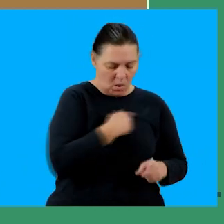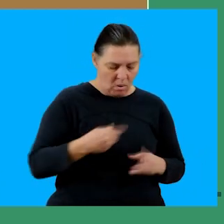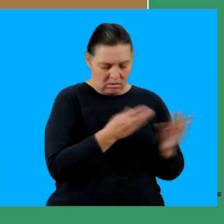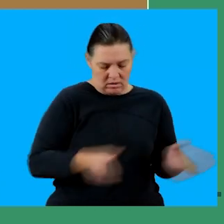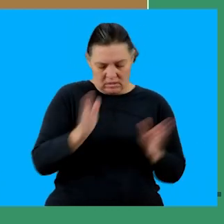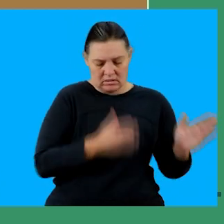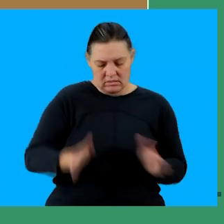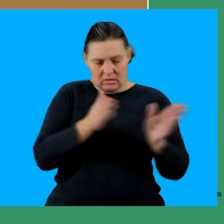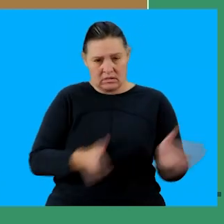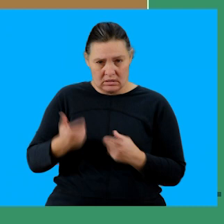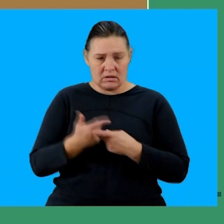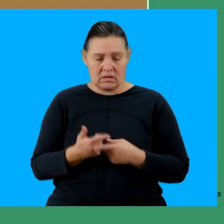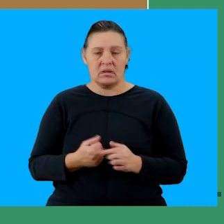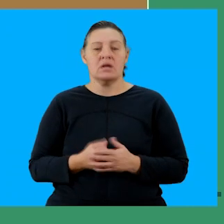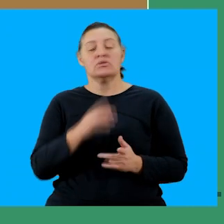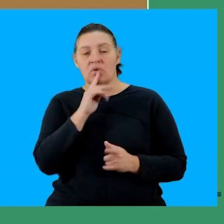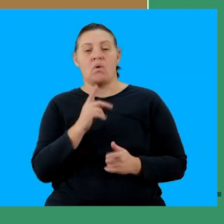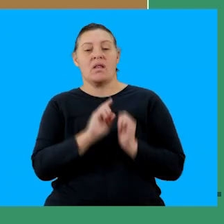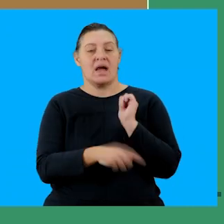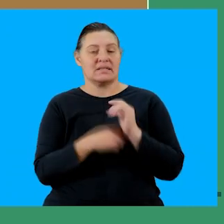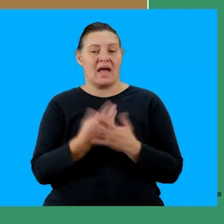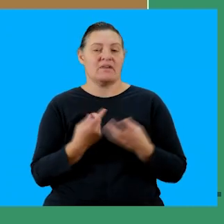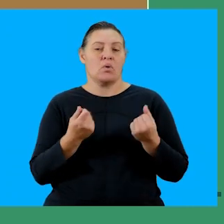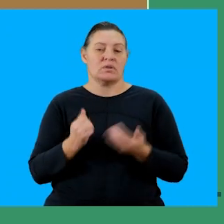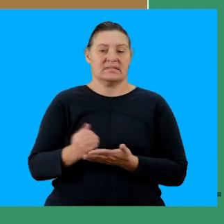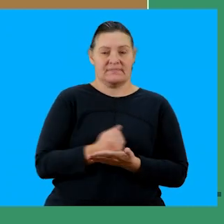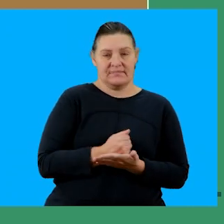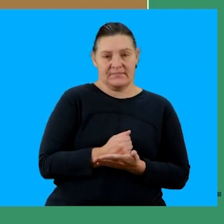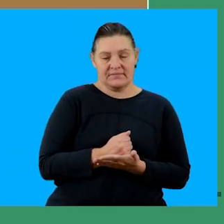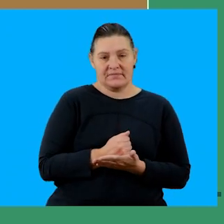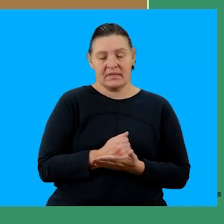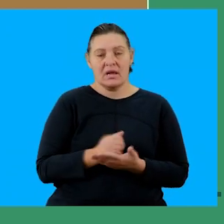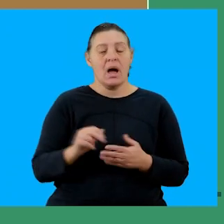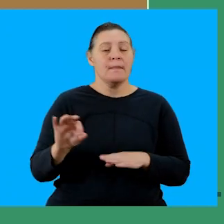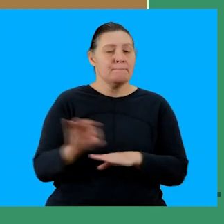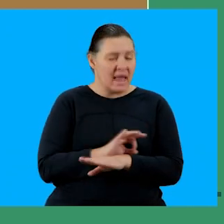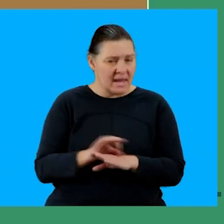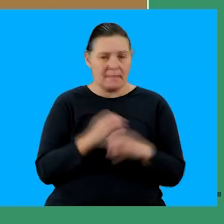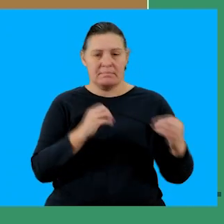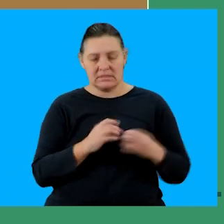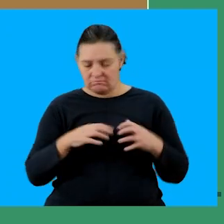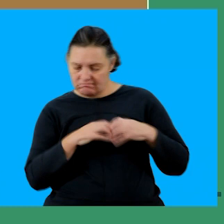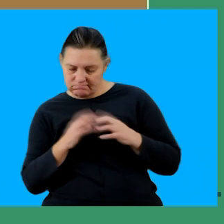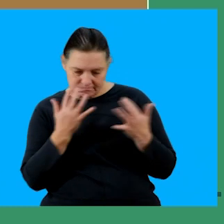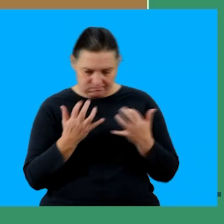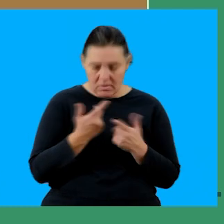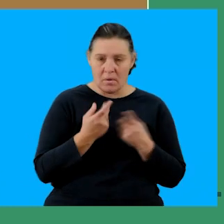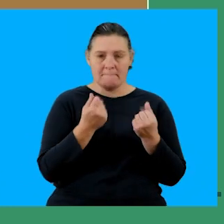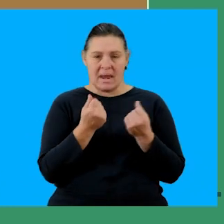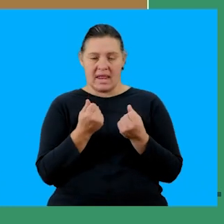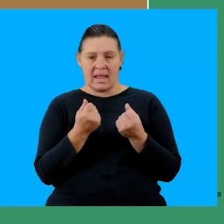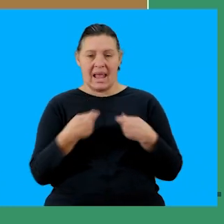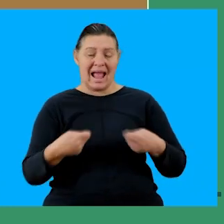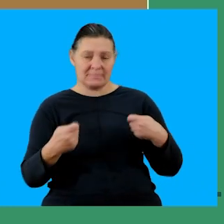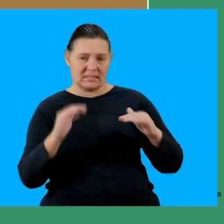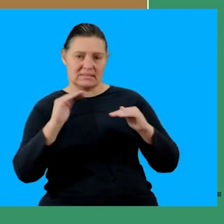unit of input. And lastly, we have cost saving, the plans made by the business to cut